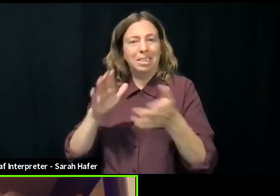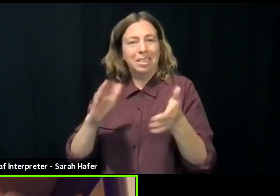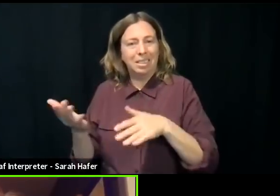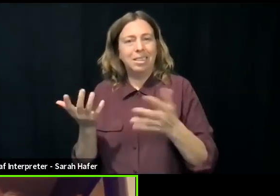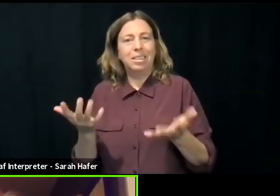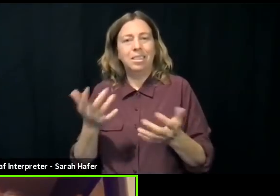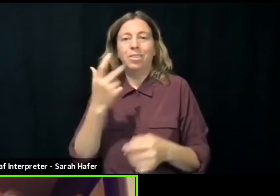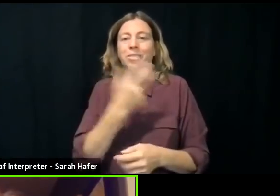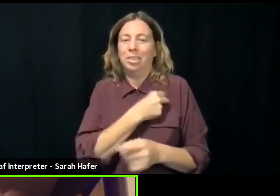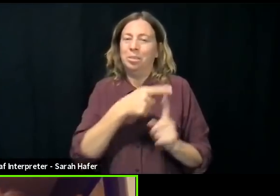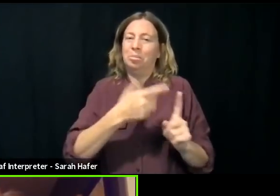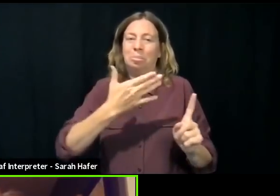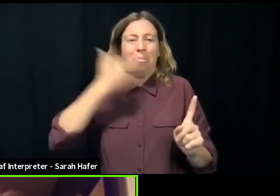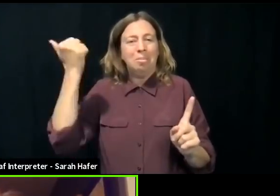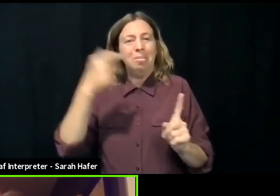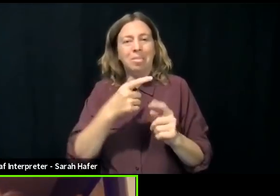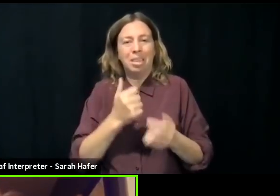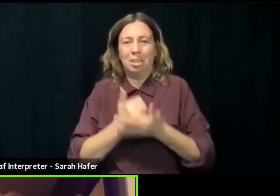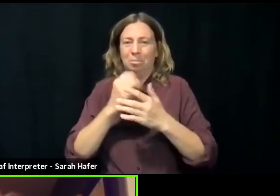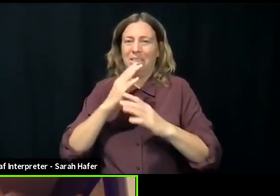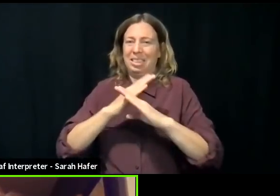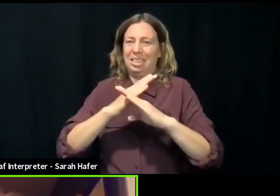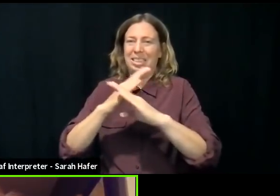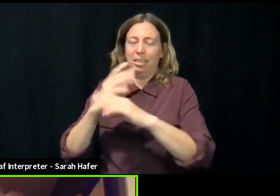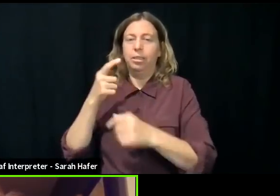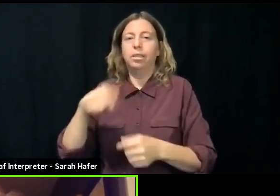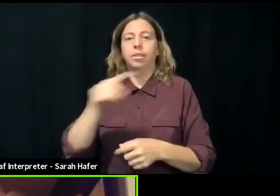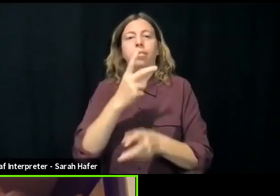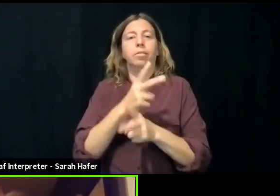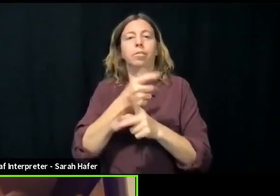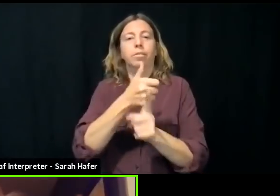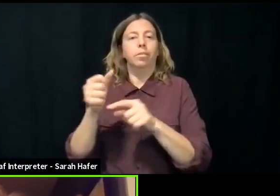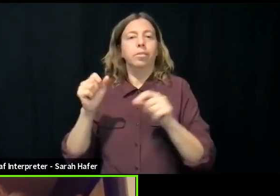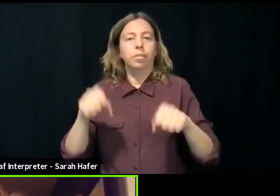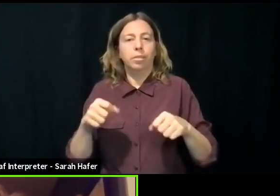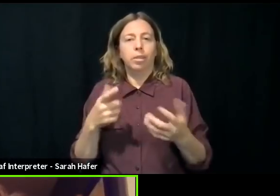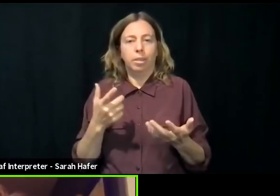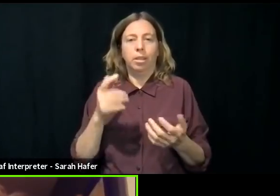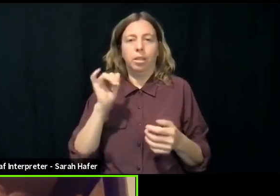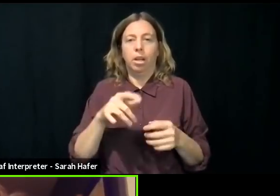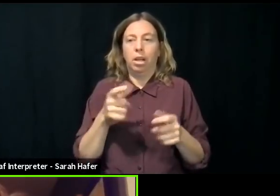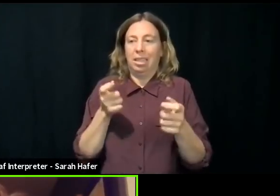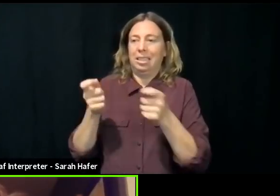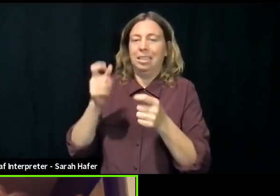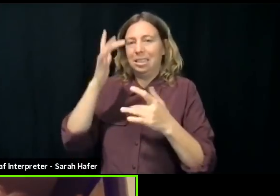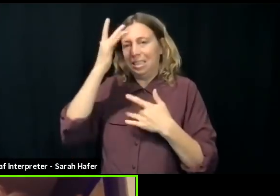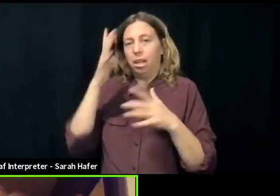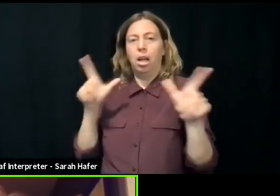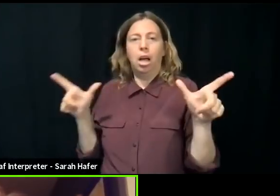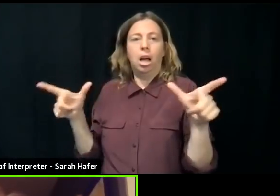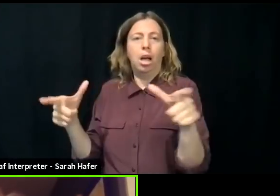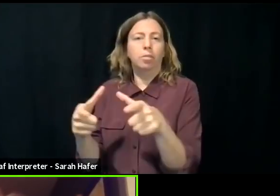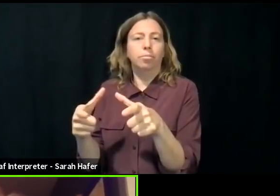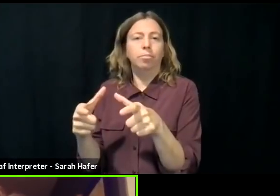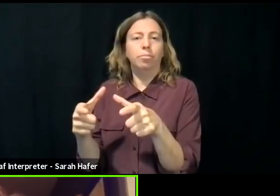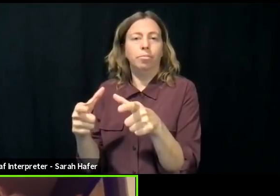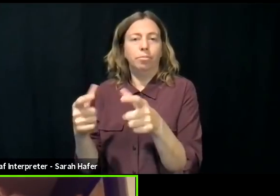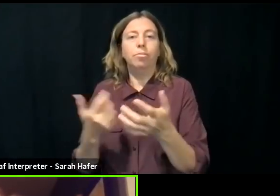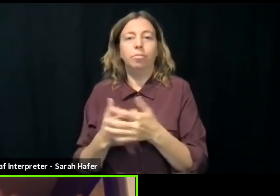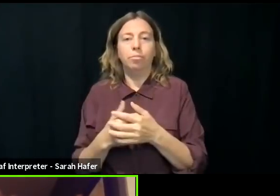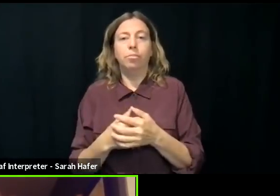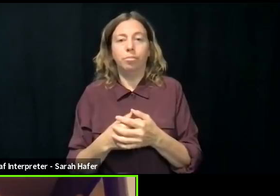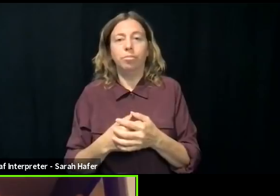to getting through this pandemic without getting COVID. It's not 100%, but it's just about as close as any vaccine can get to